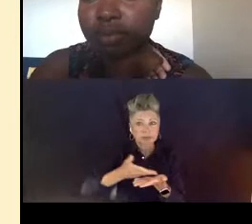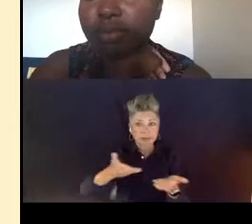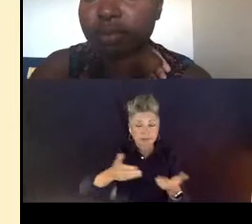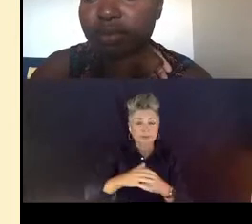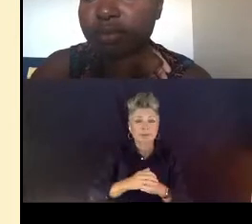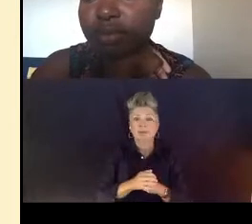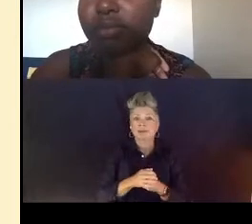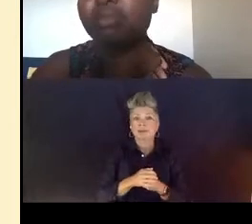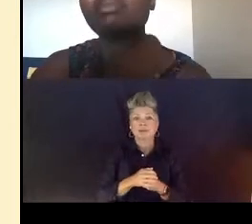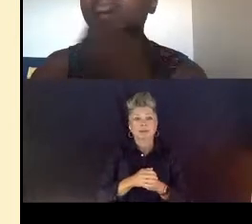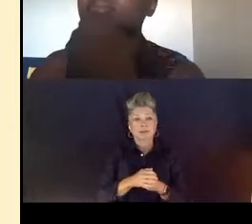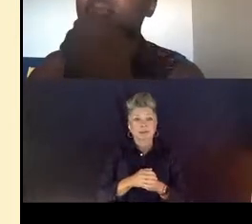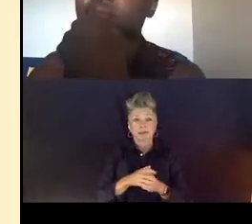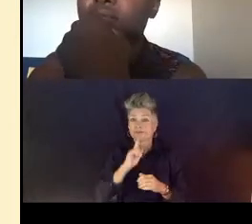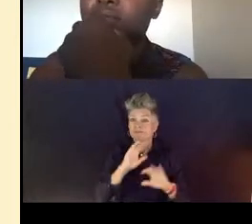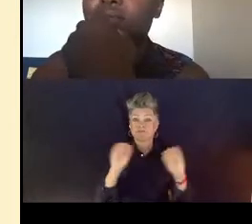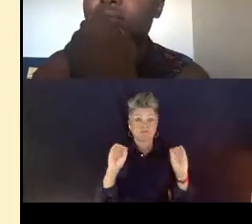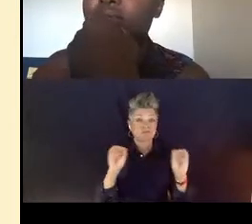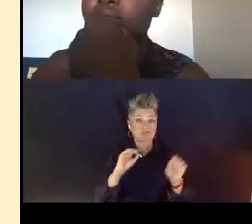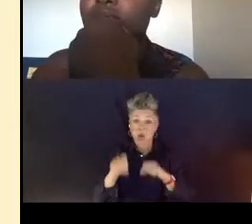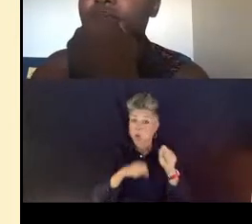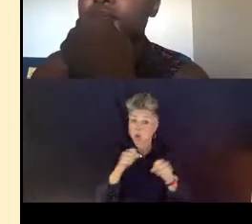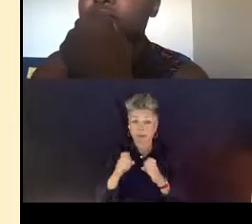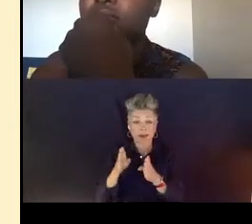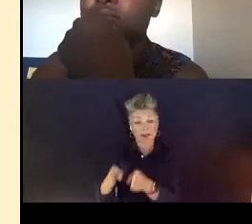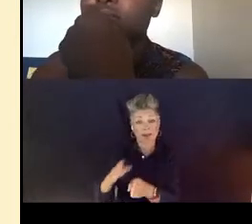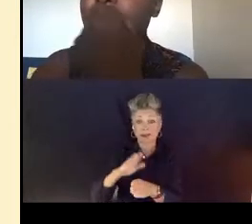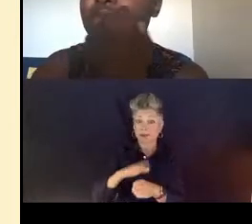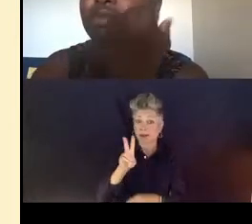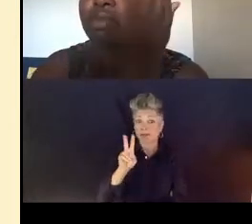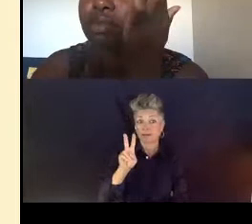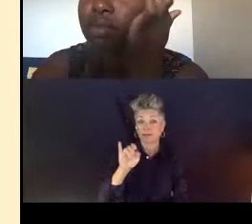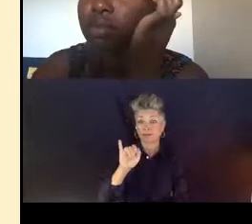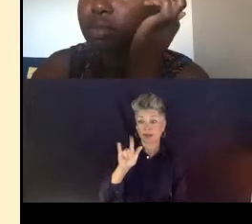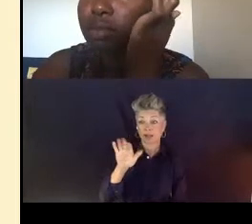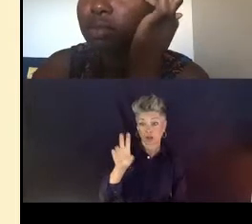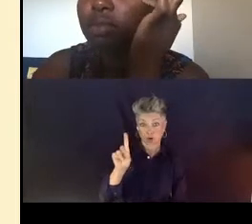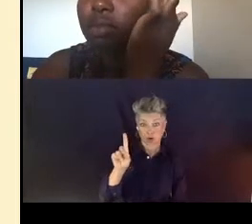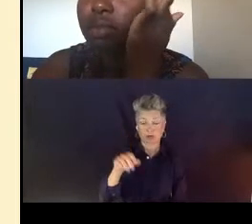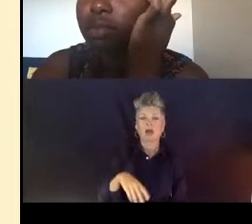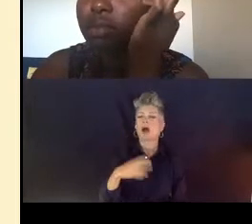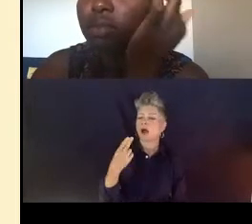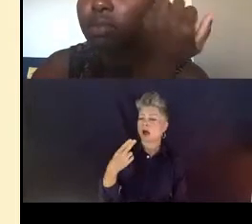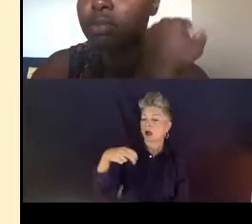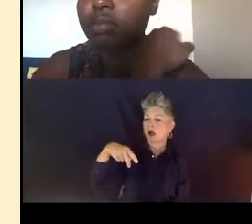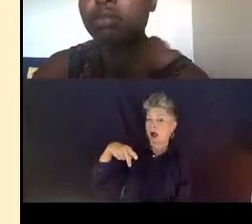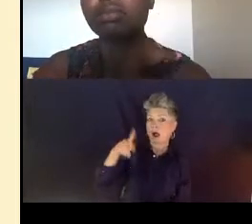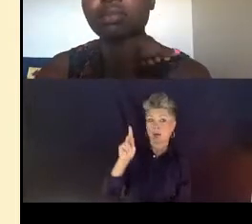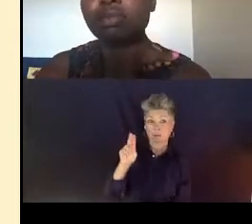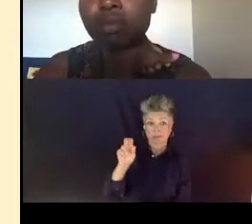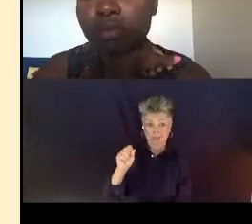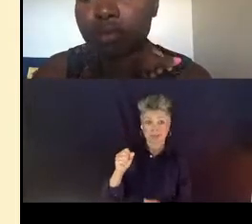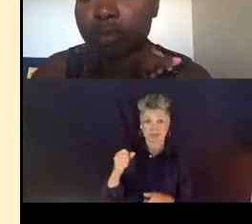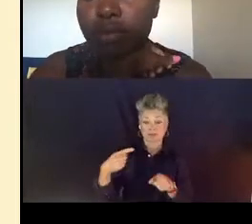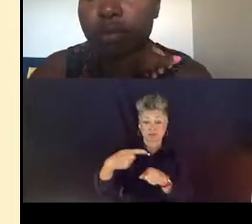are no bike lanes on Villa Avenue, as you can see. Hopkins Street does have, this is a cross street on our